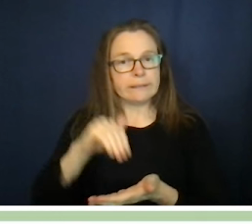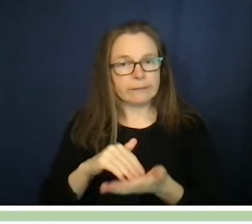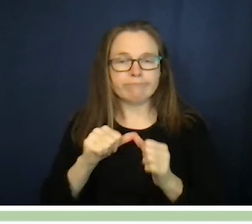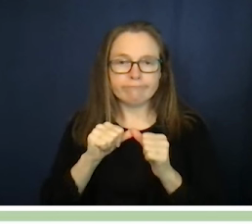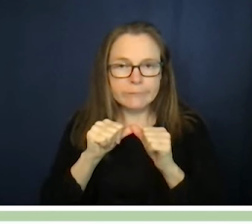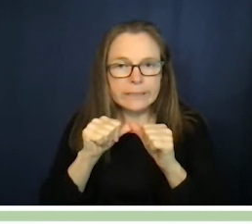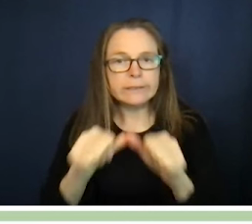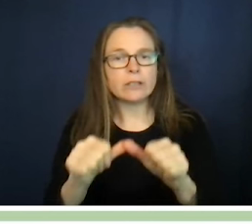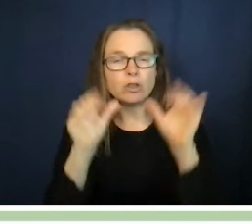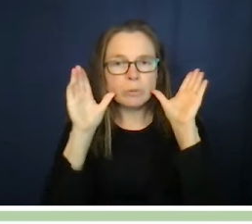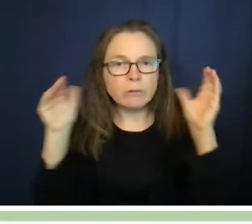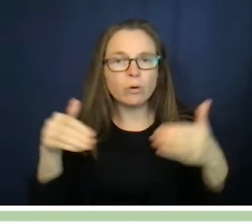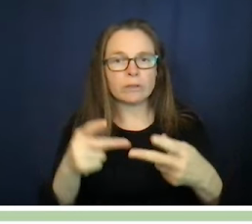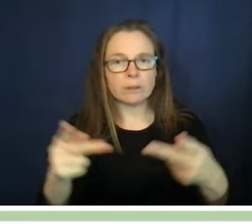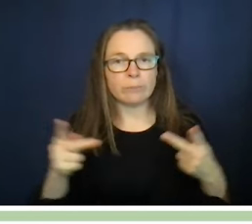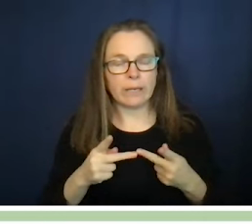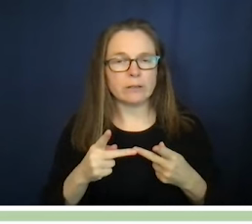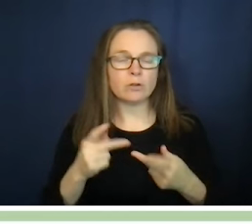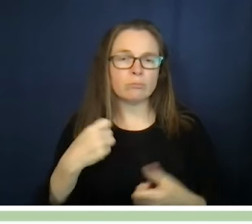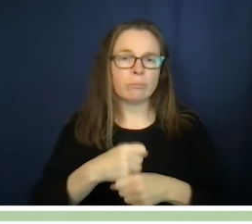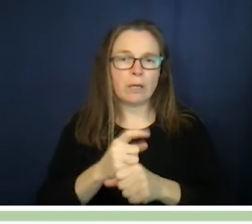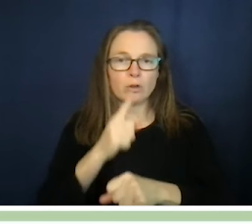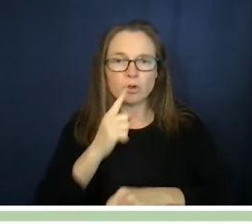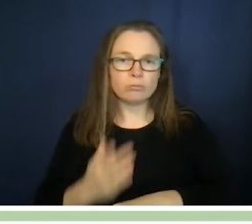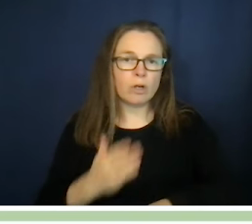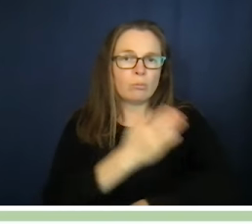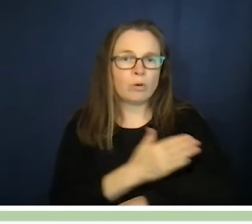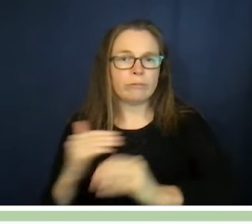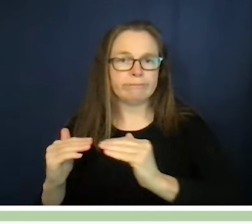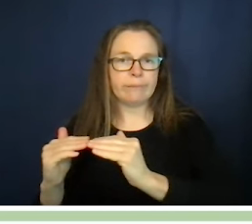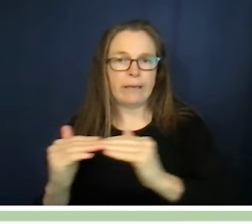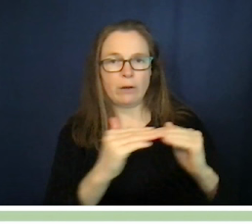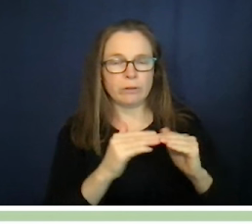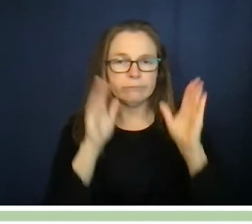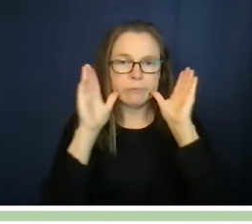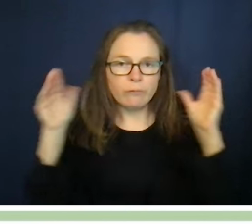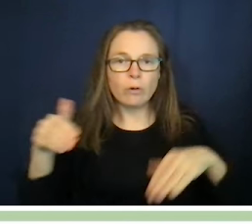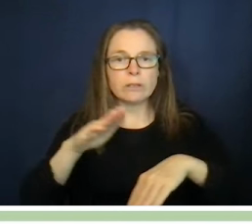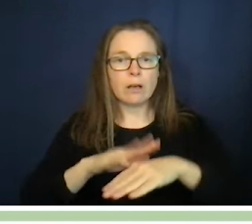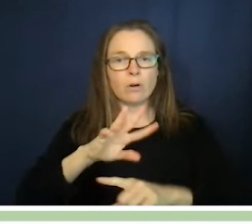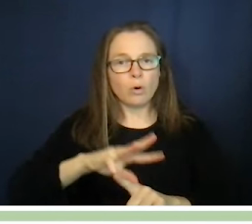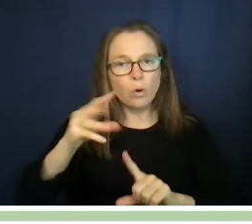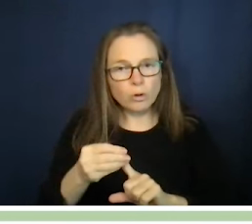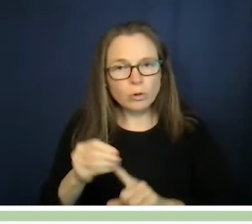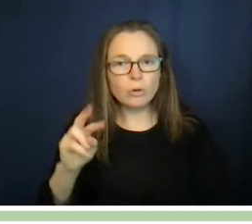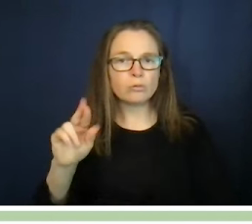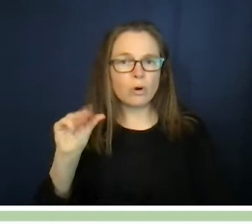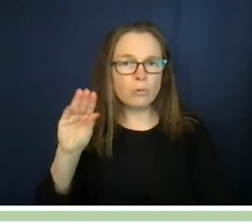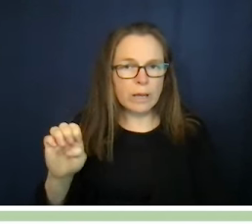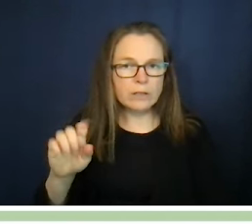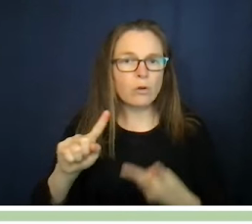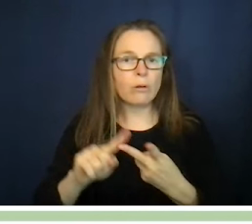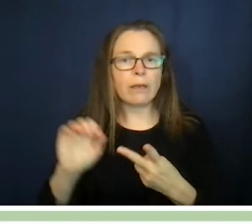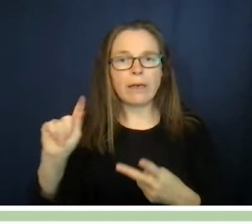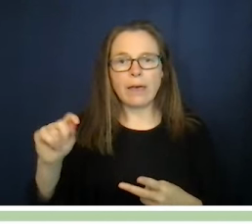community focal points. Enhancing equity contractors focus on the cultural, racial, or ethnic specific